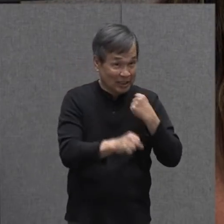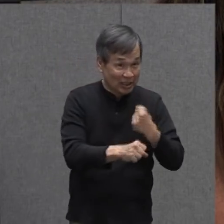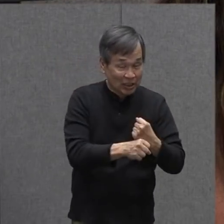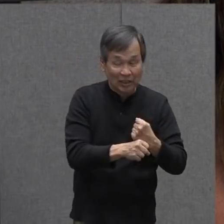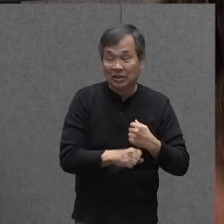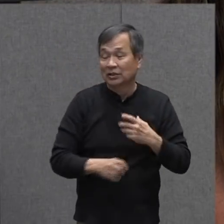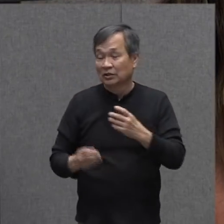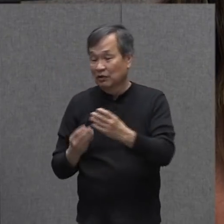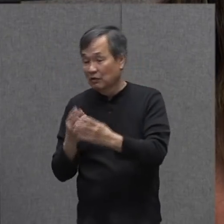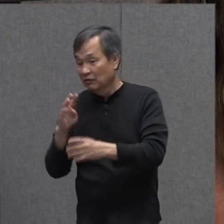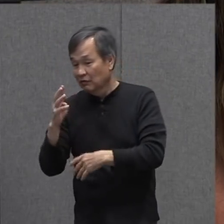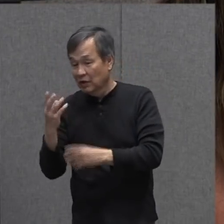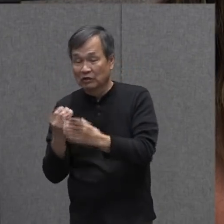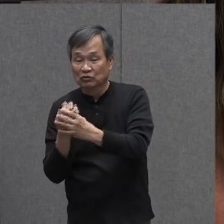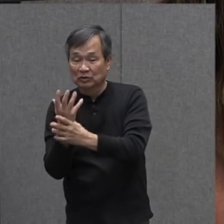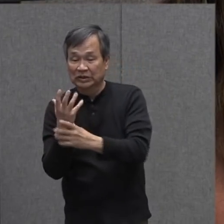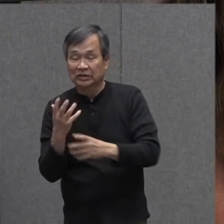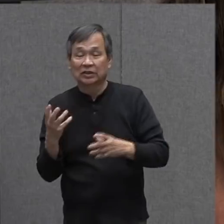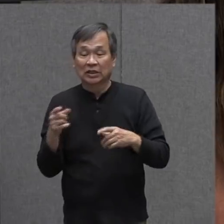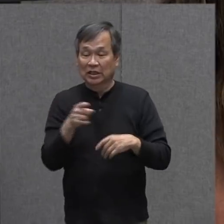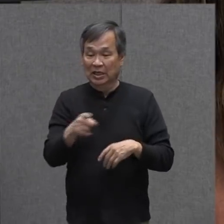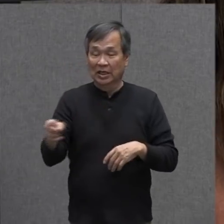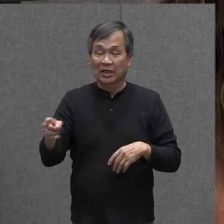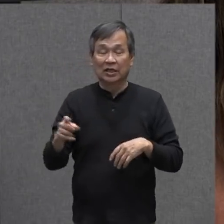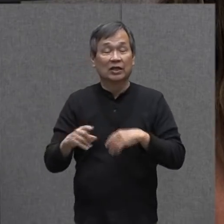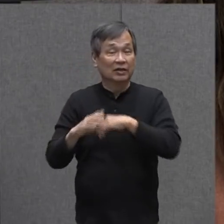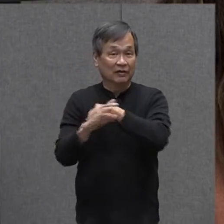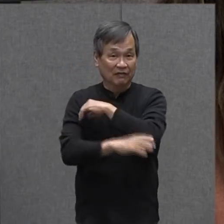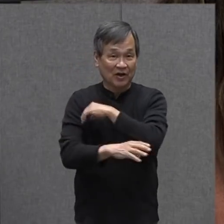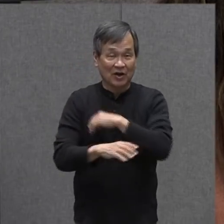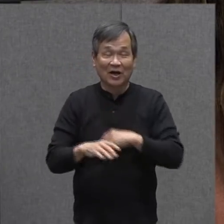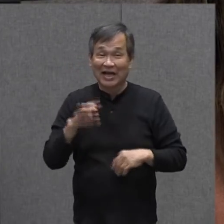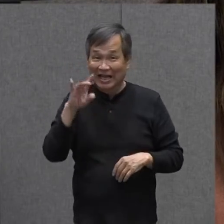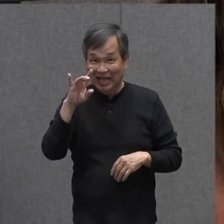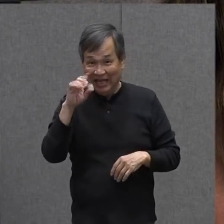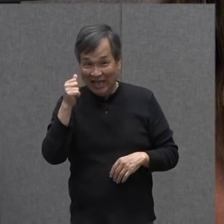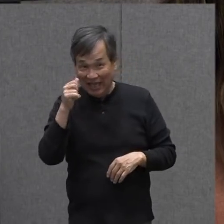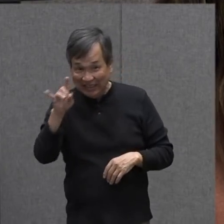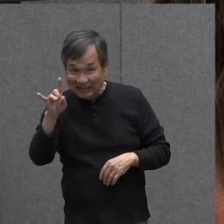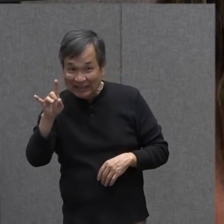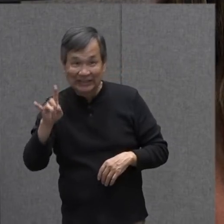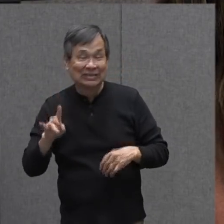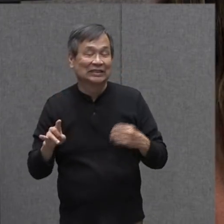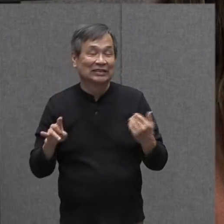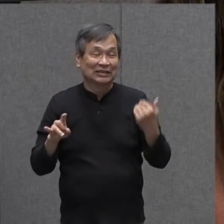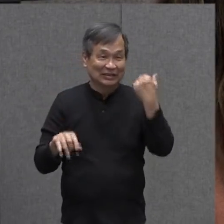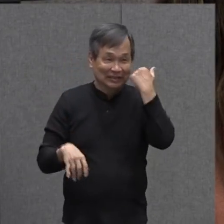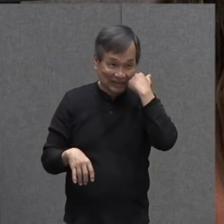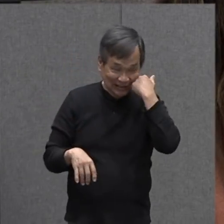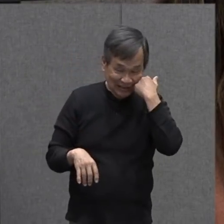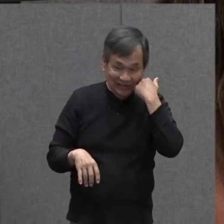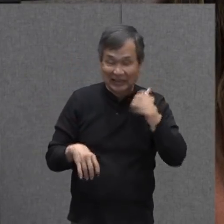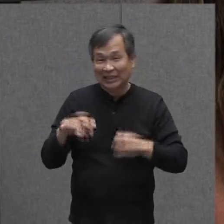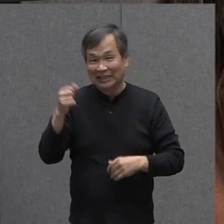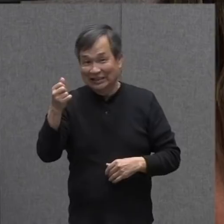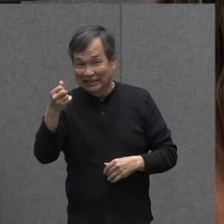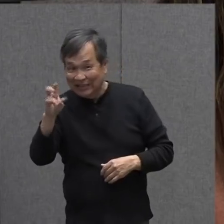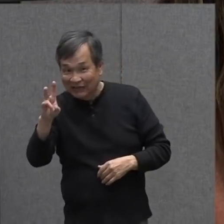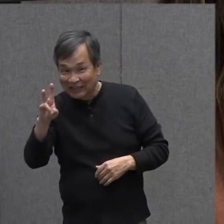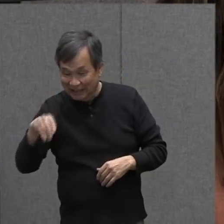thank you, 258. Oh, thank you for pointing out that I keep forgetting the years. So Jack eats